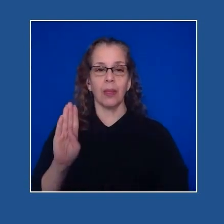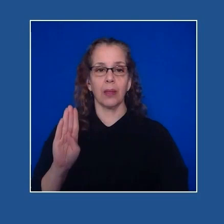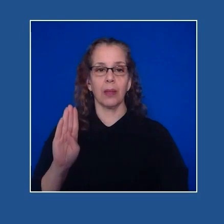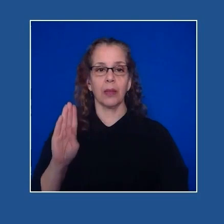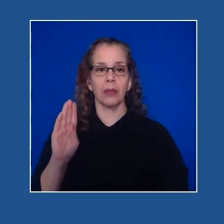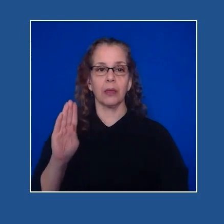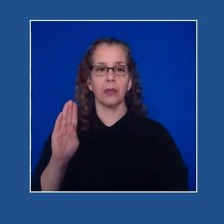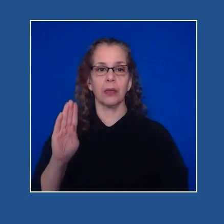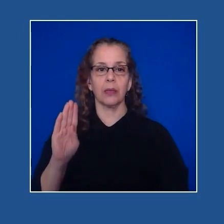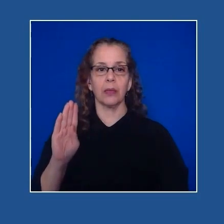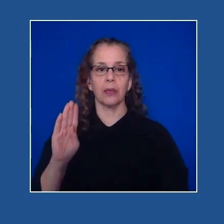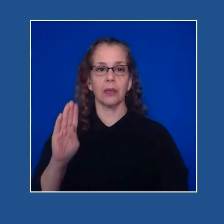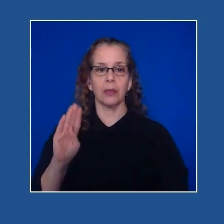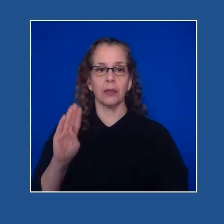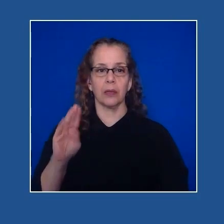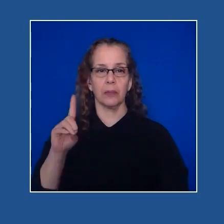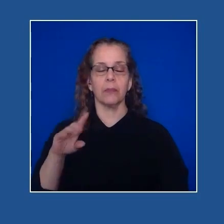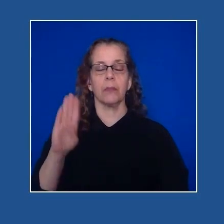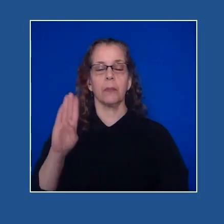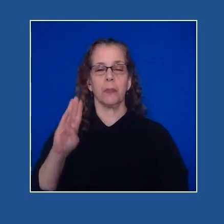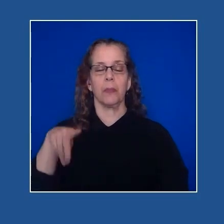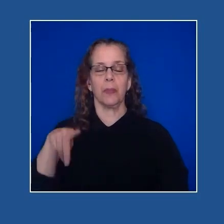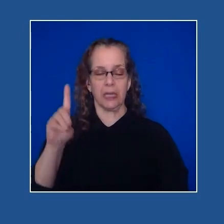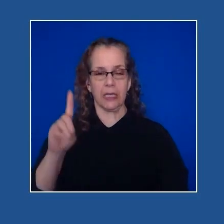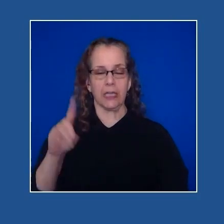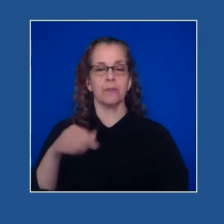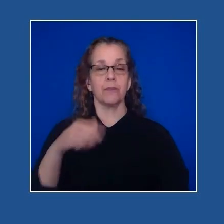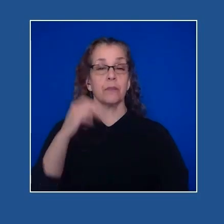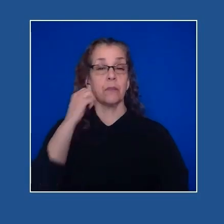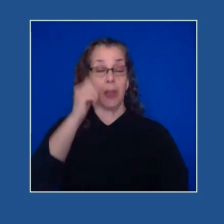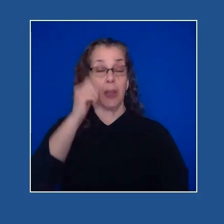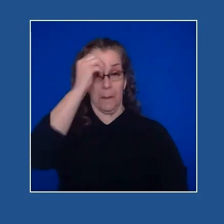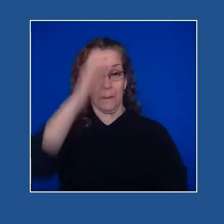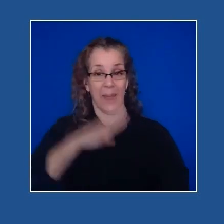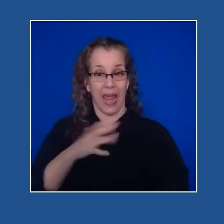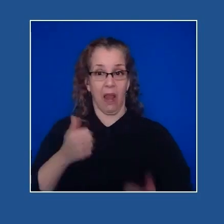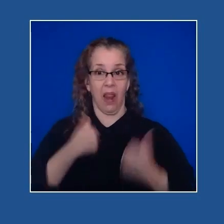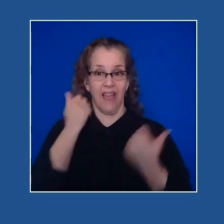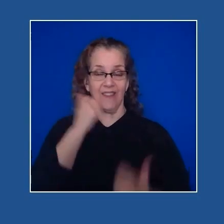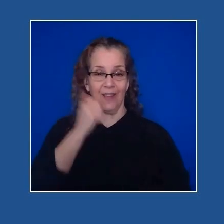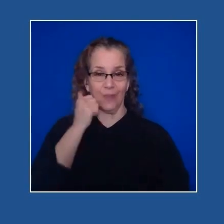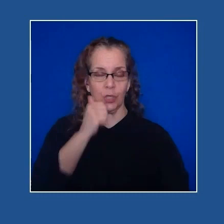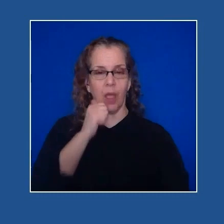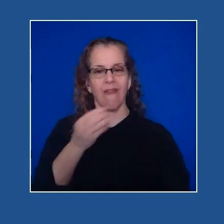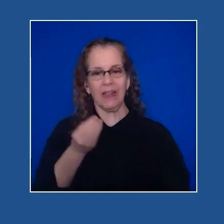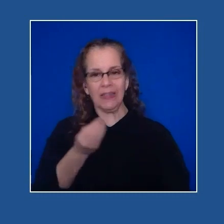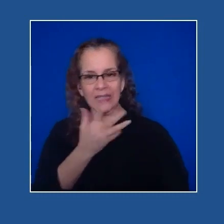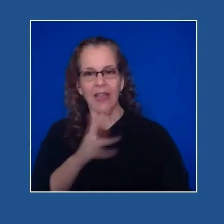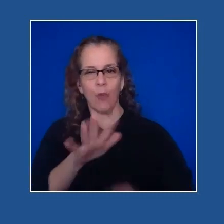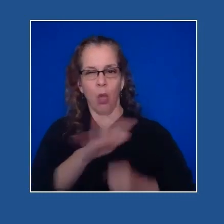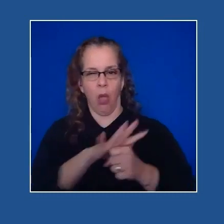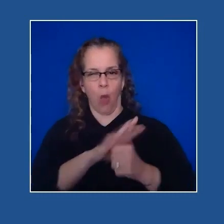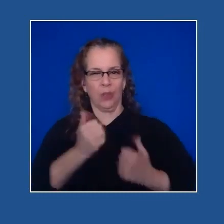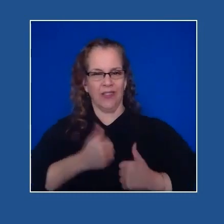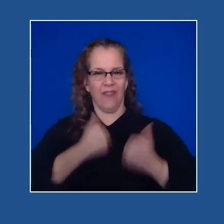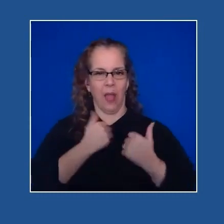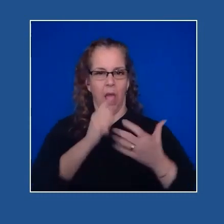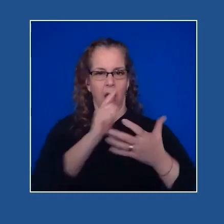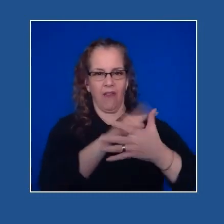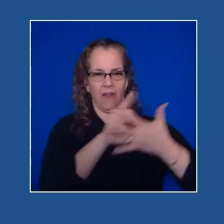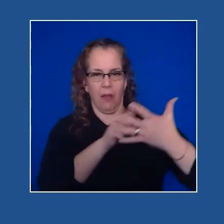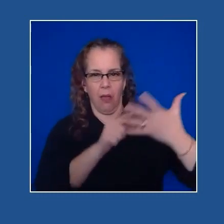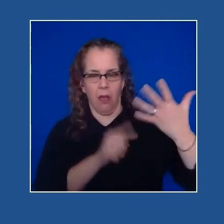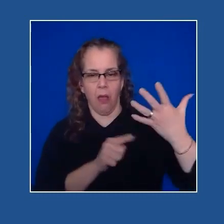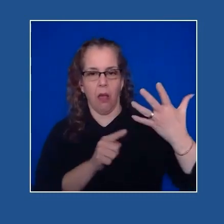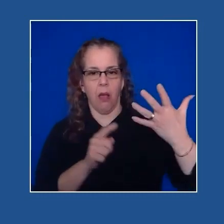men that live with BPD in their daily life is that several domains of life have not been explored